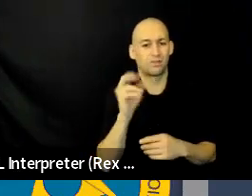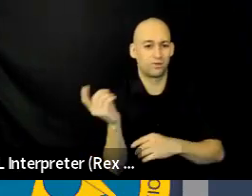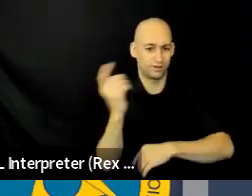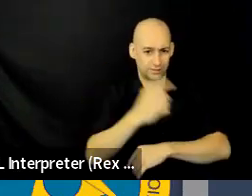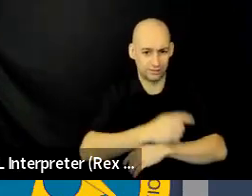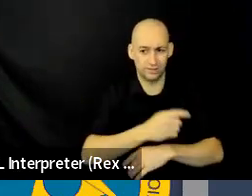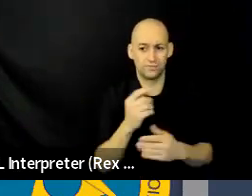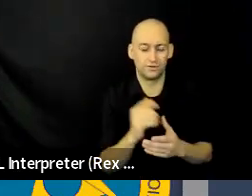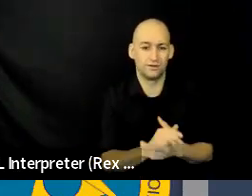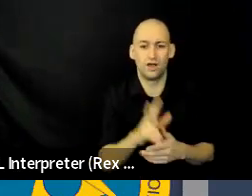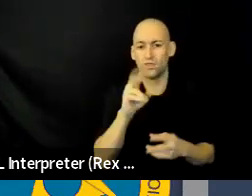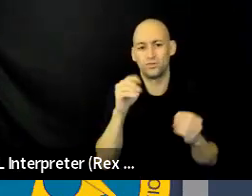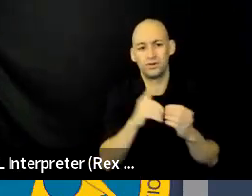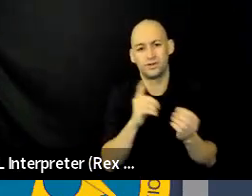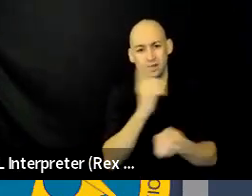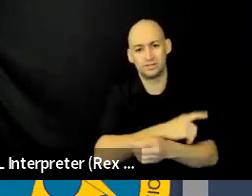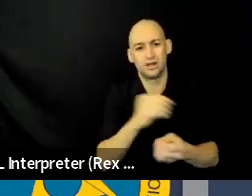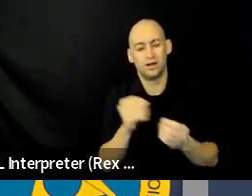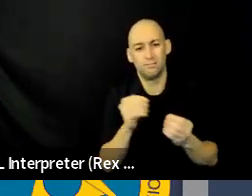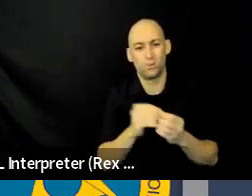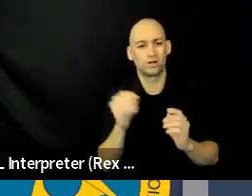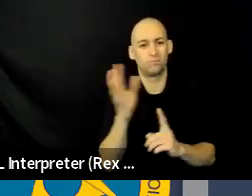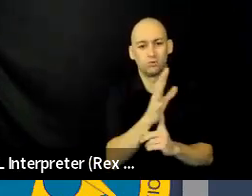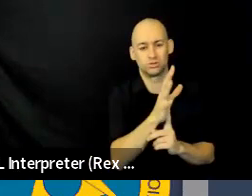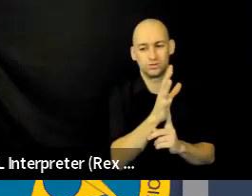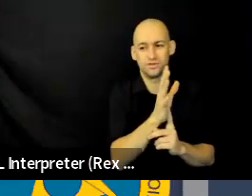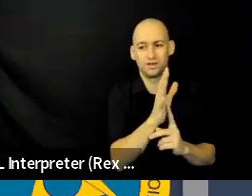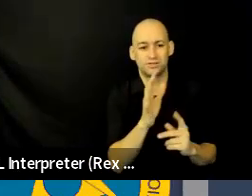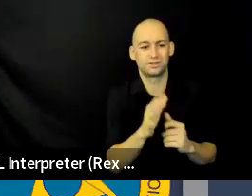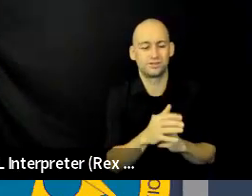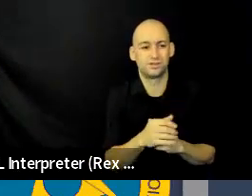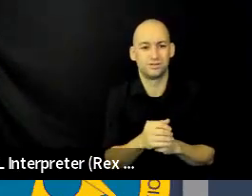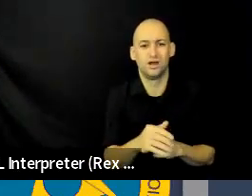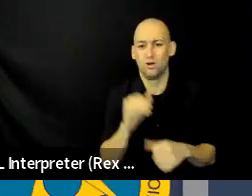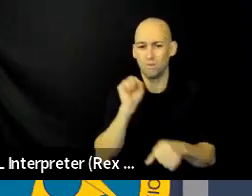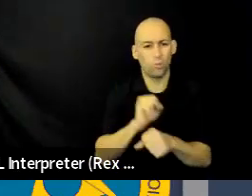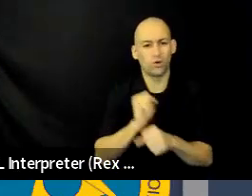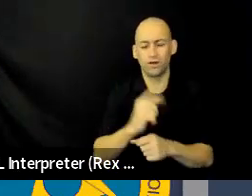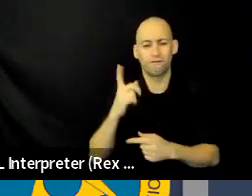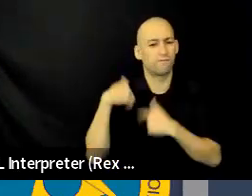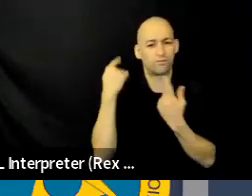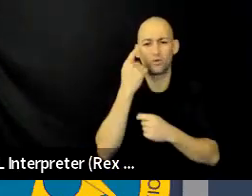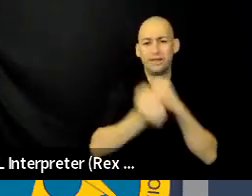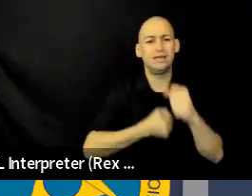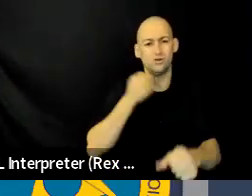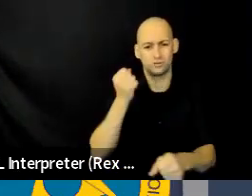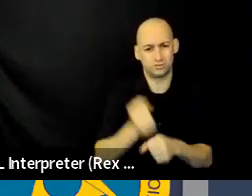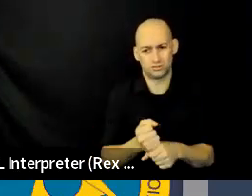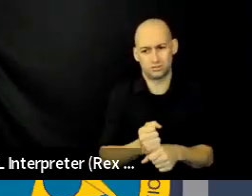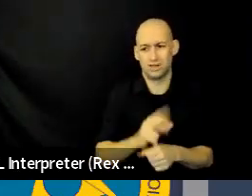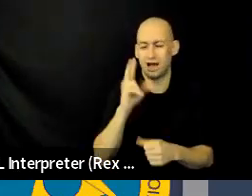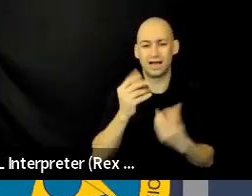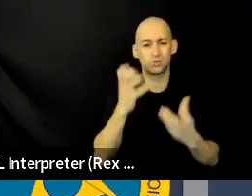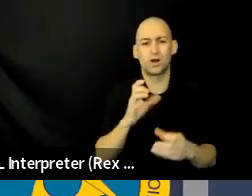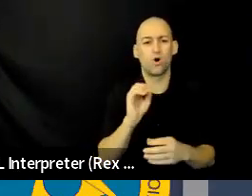more exposure. Same time, we've been working on this for years at this point, right? So I don't want to